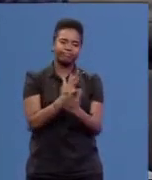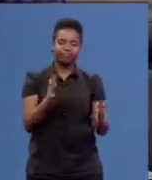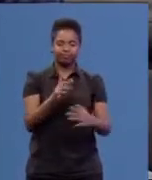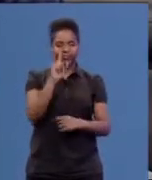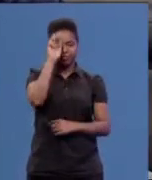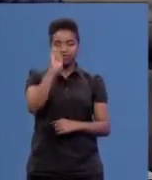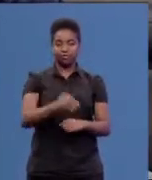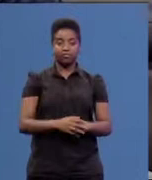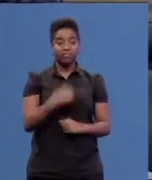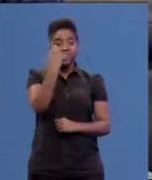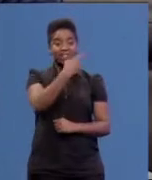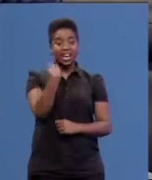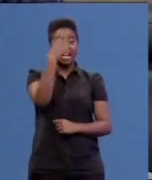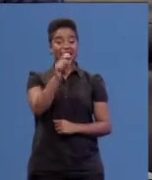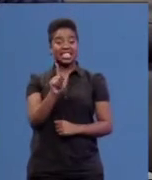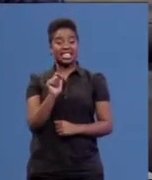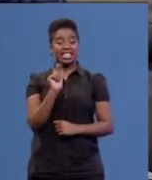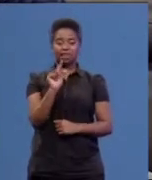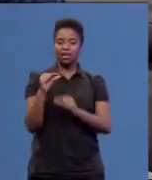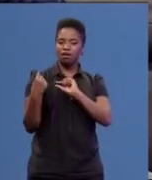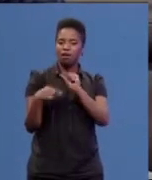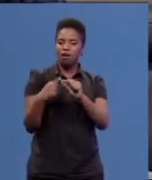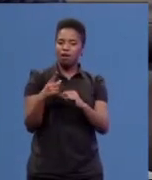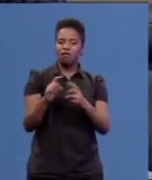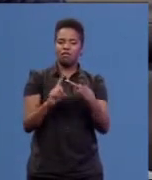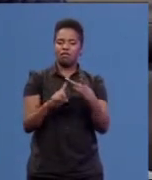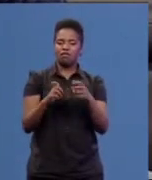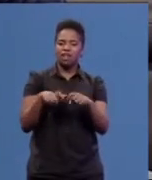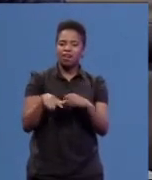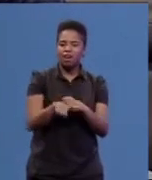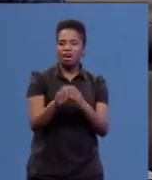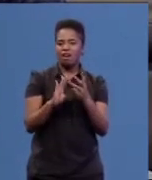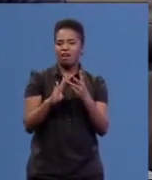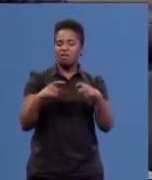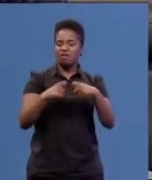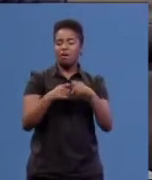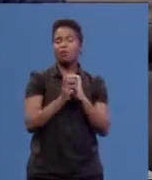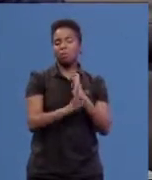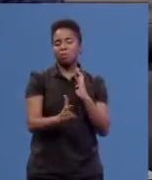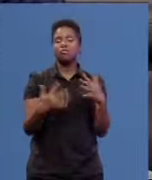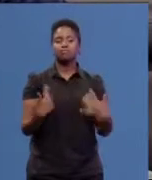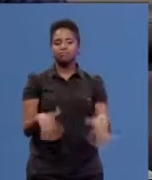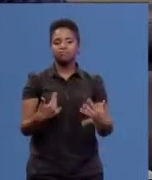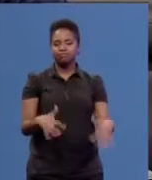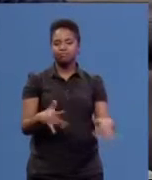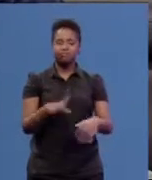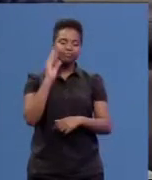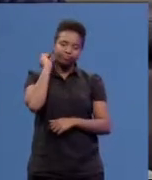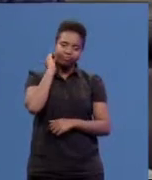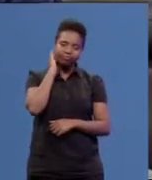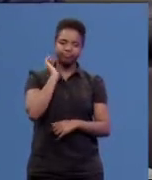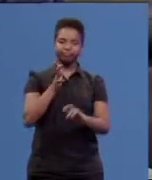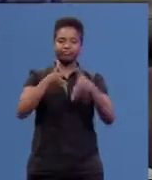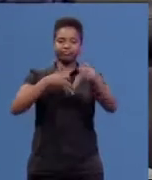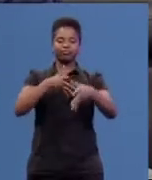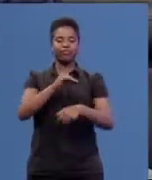A lot of faces that you're very familiar with across all the different channels on SABC television, and really recounting what Madiba meant to them. And we're going to